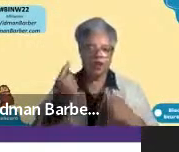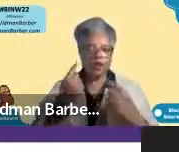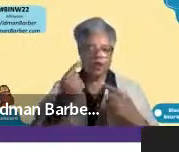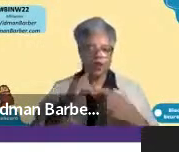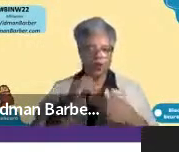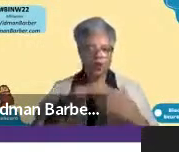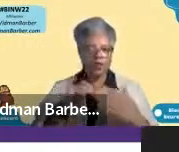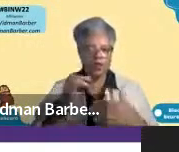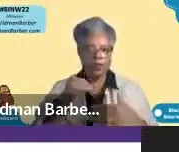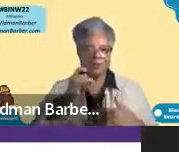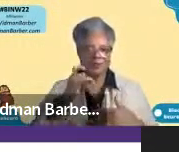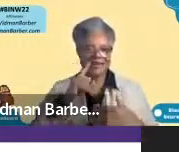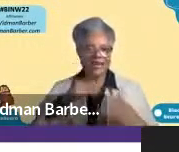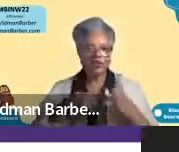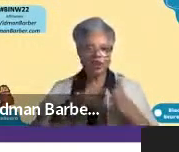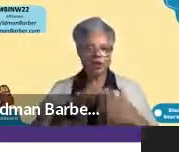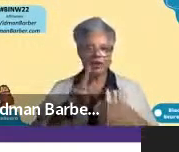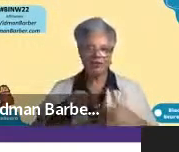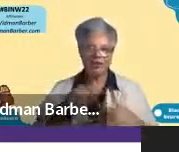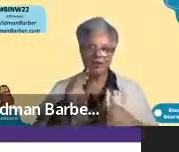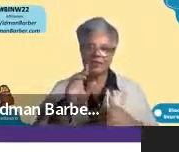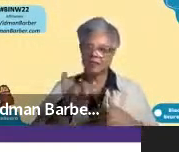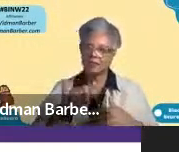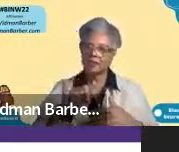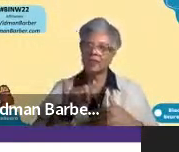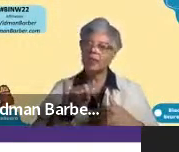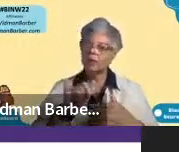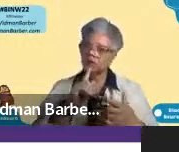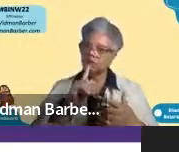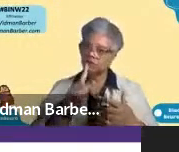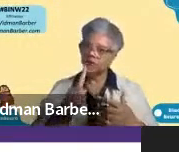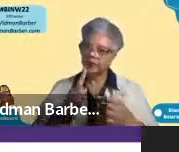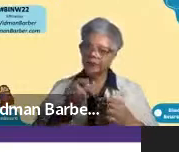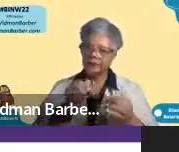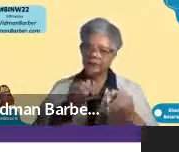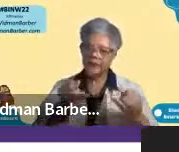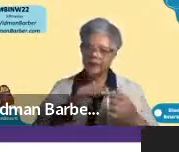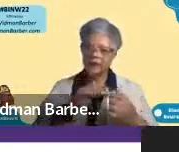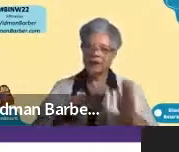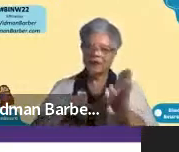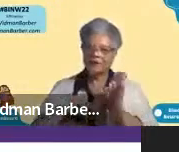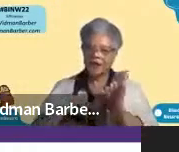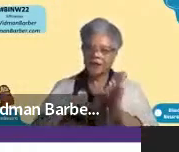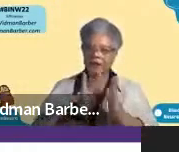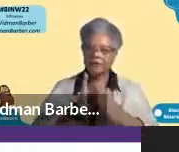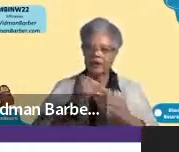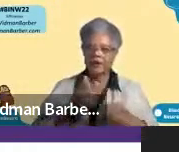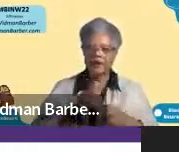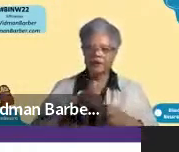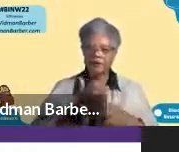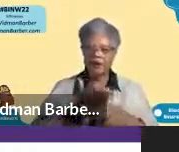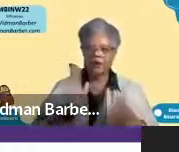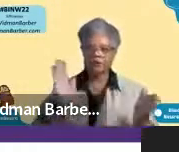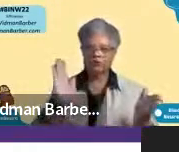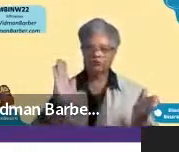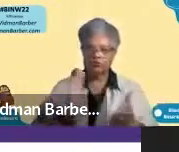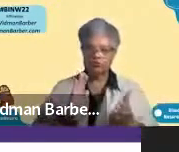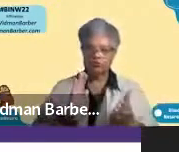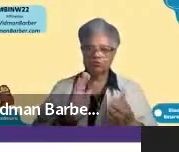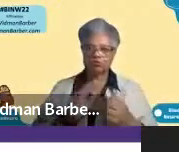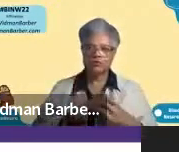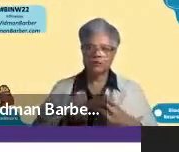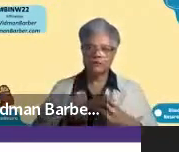MLC expression is basically very high in the developing brain, and that, you know, the expression reduces